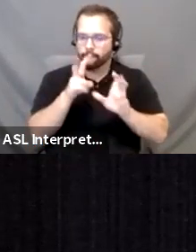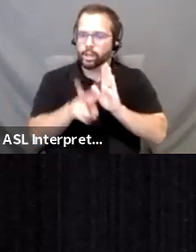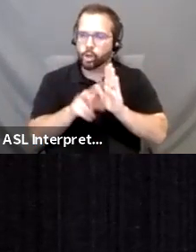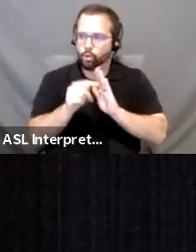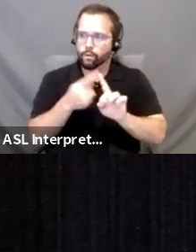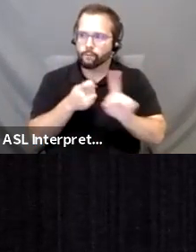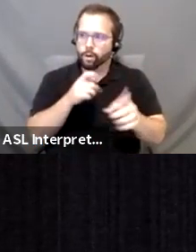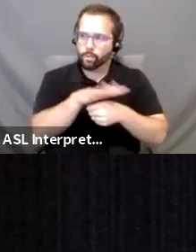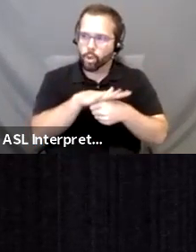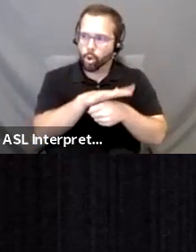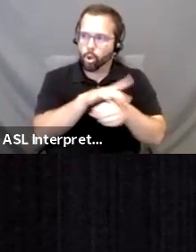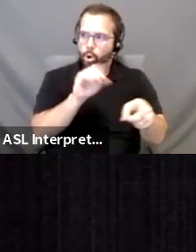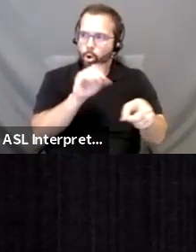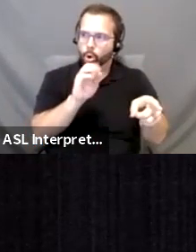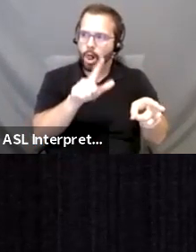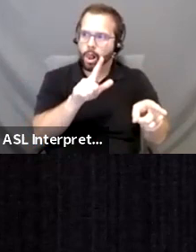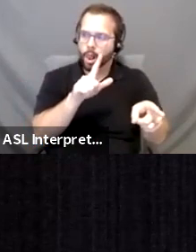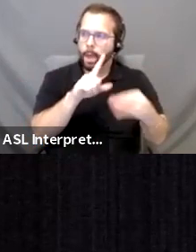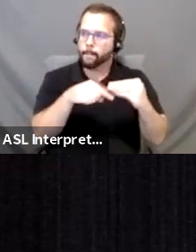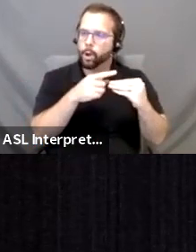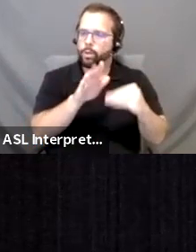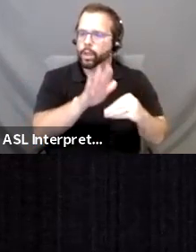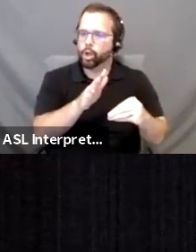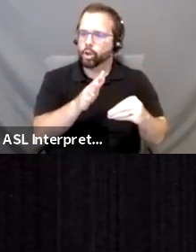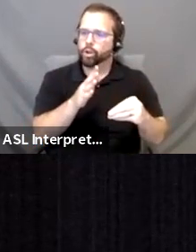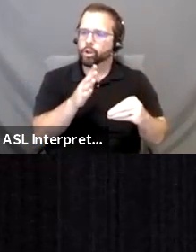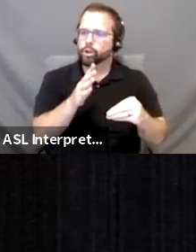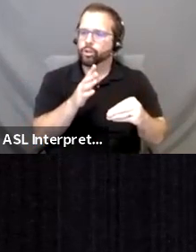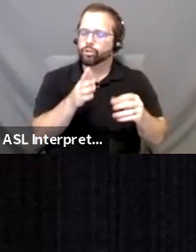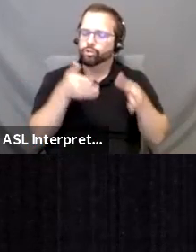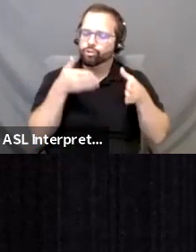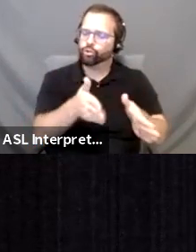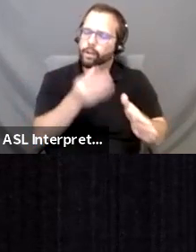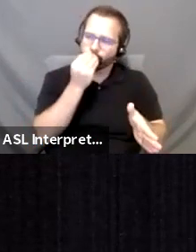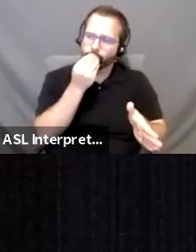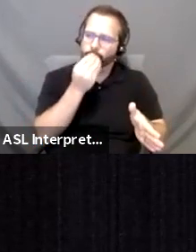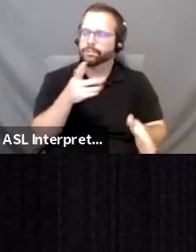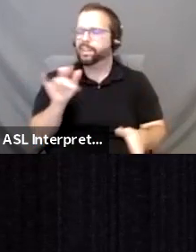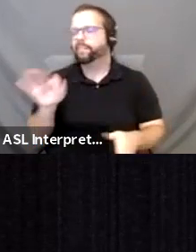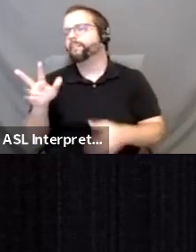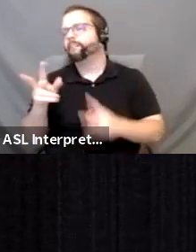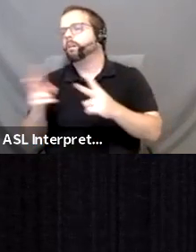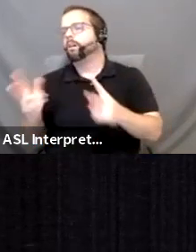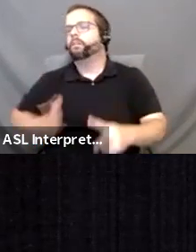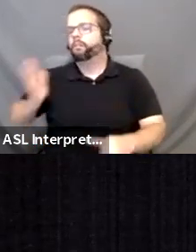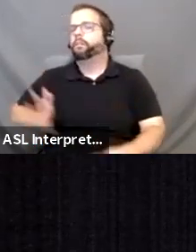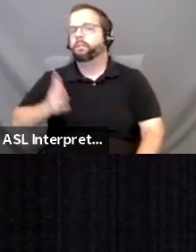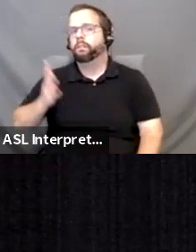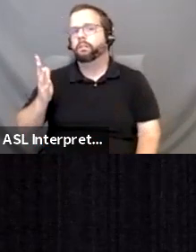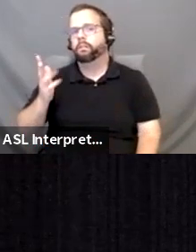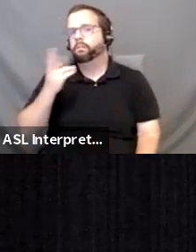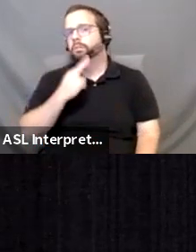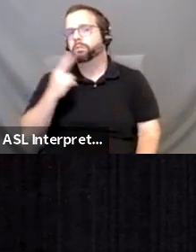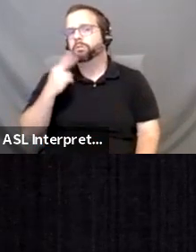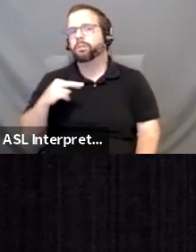food, the street food, the touristy videos that show the people traveling to that country and the food in the restaurants they go